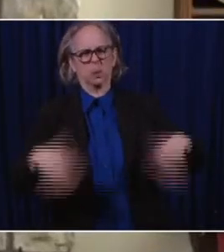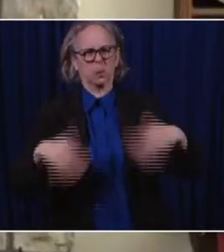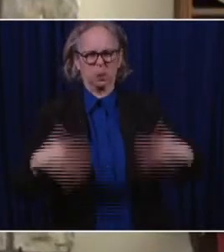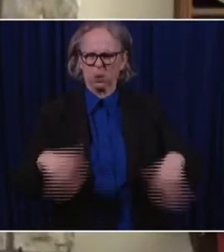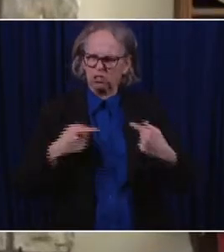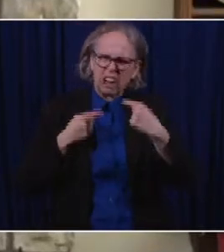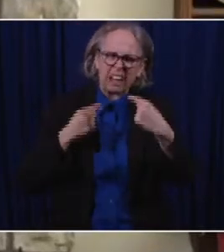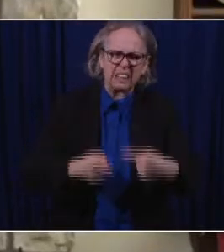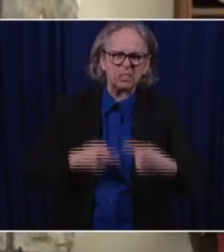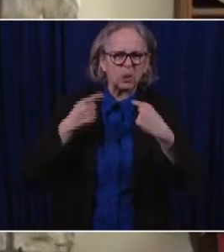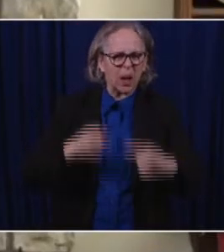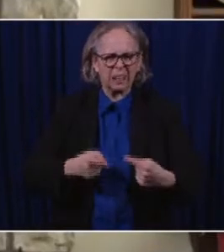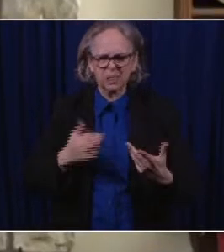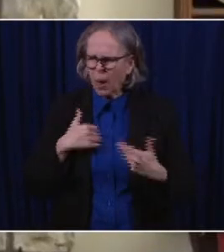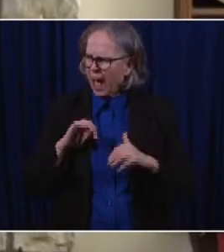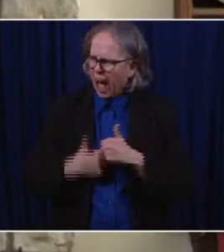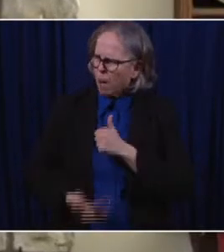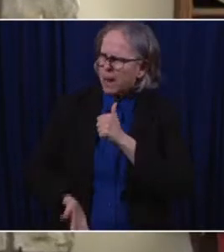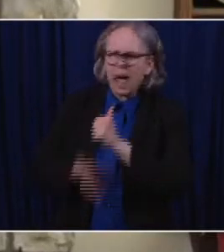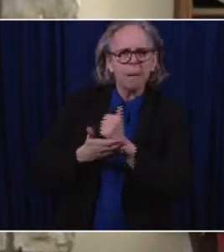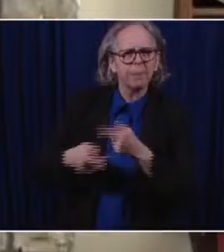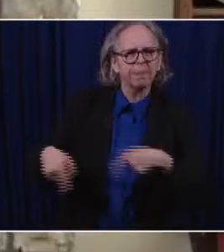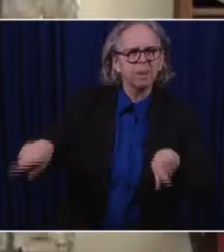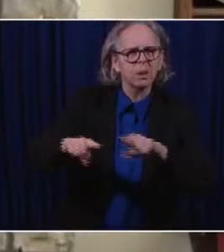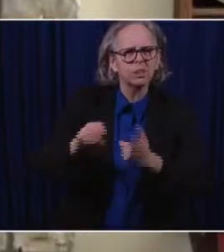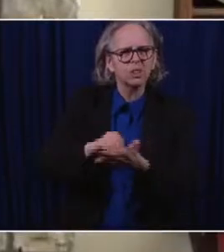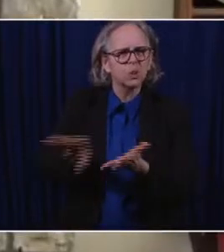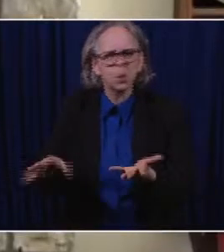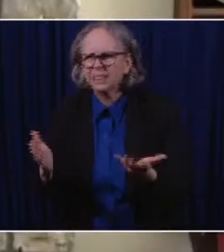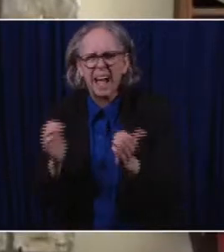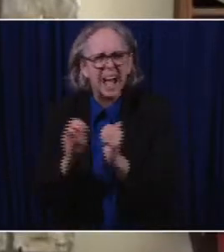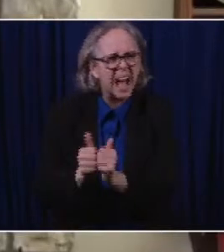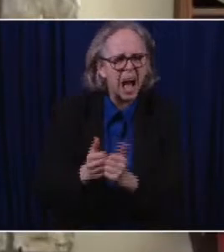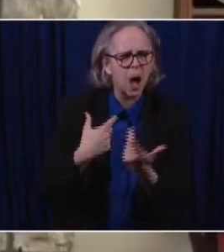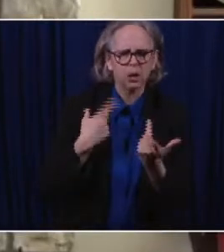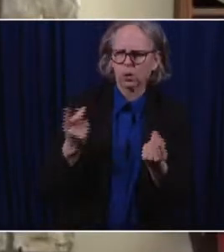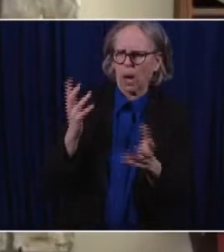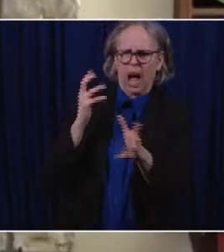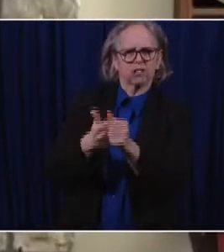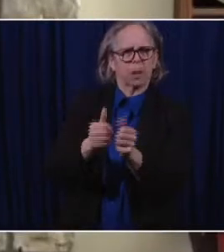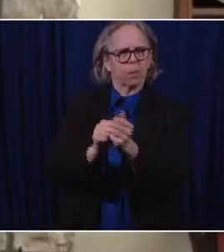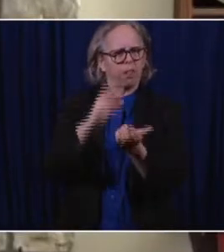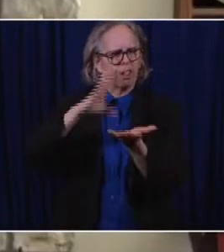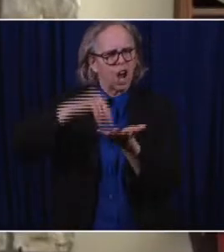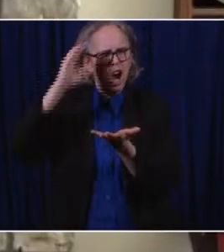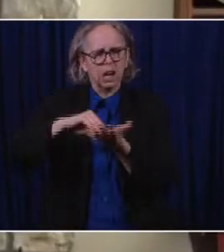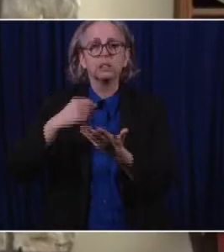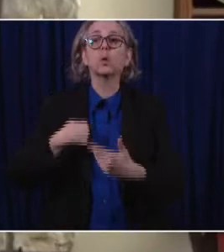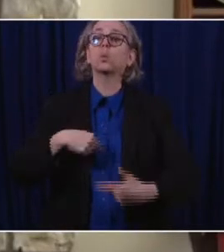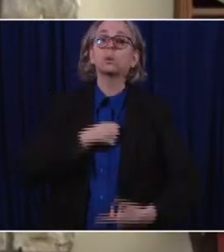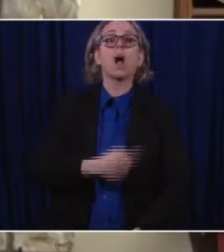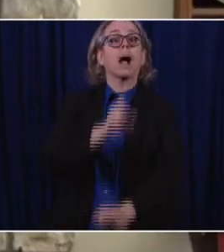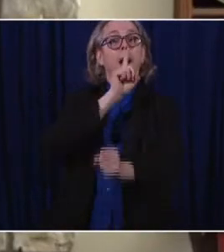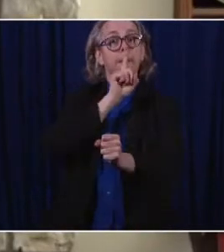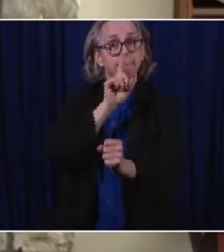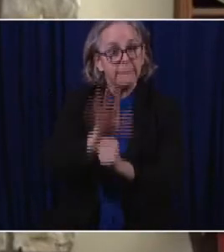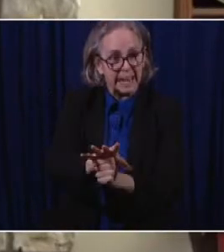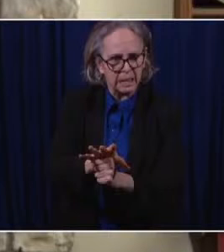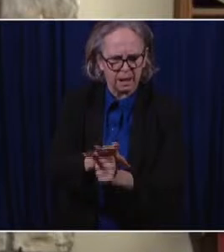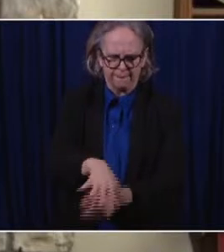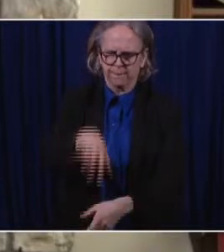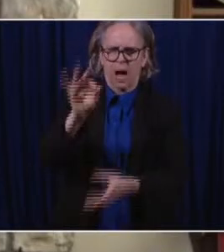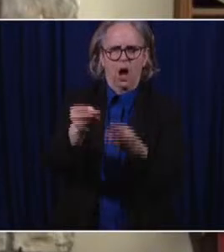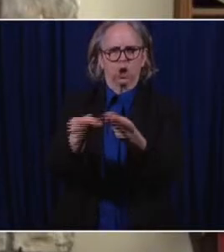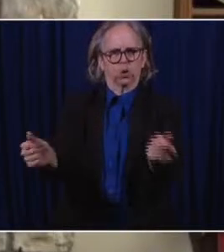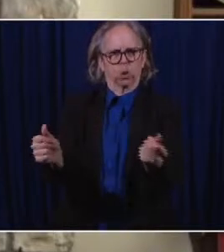pandemic? I know they are committed, as I am, to finding solutions. Now, our